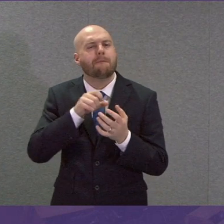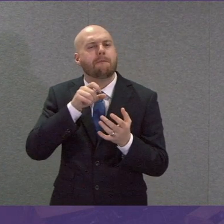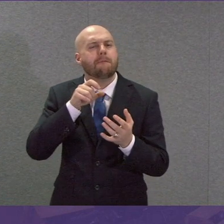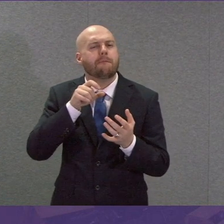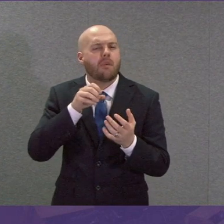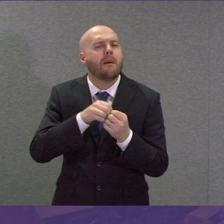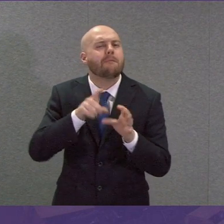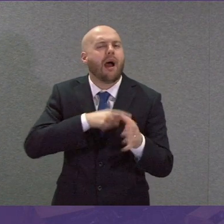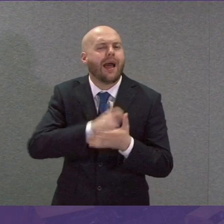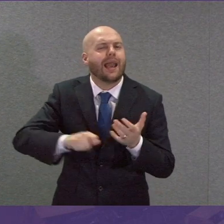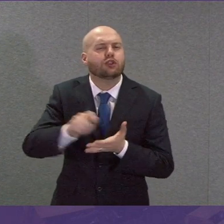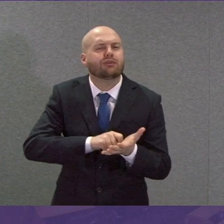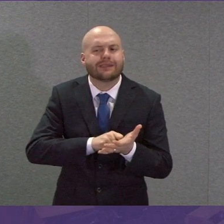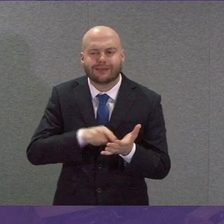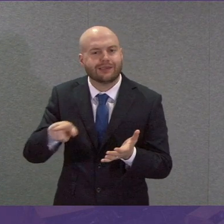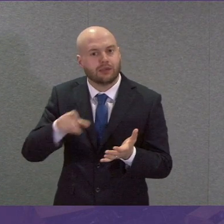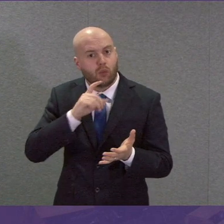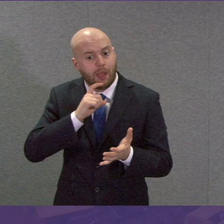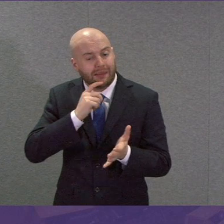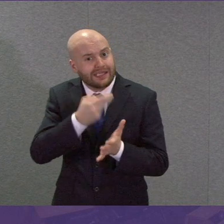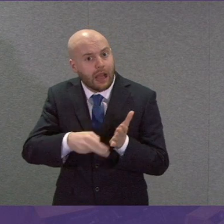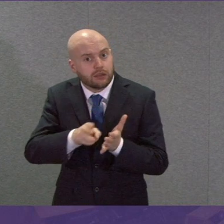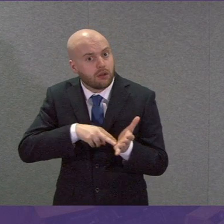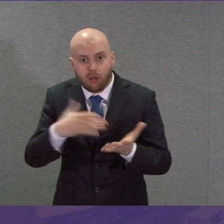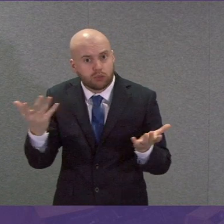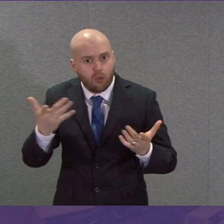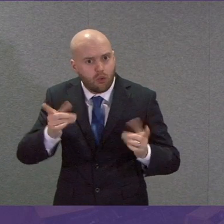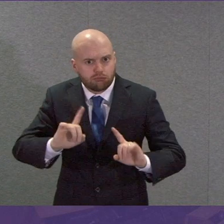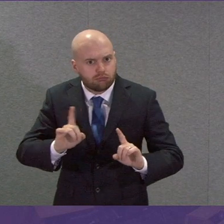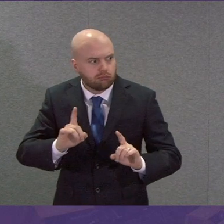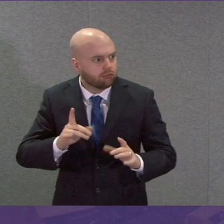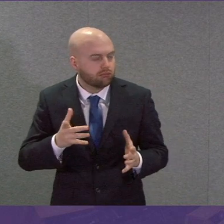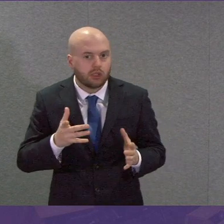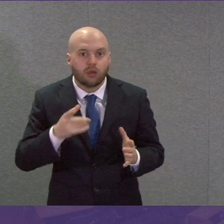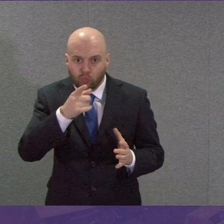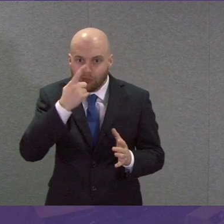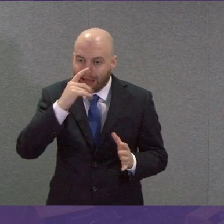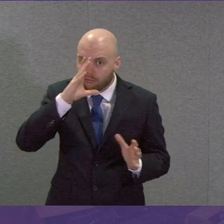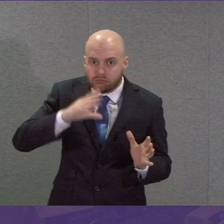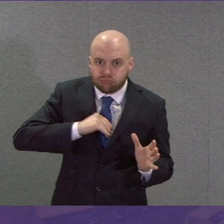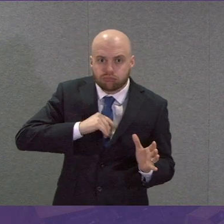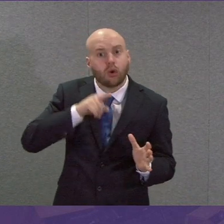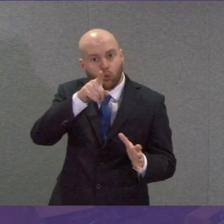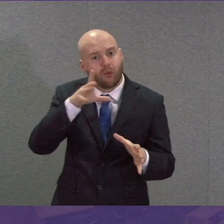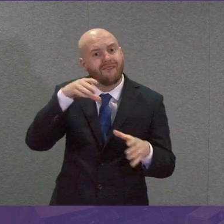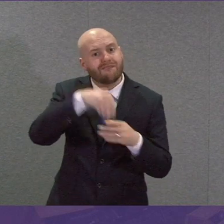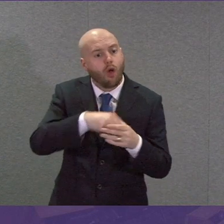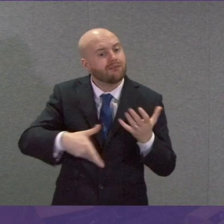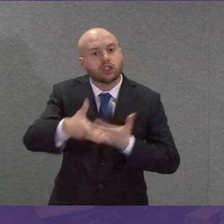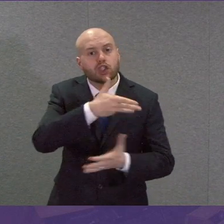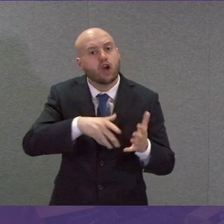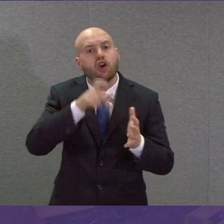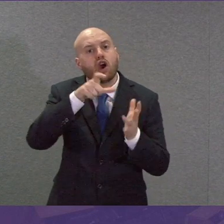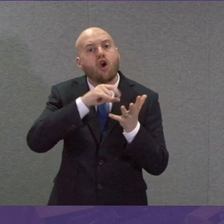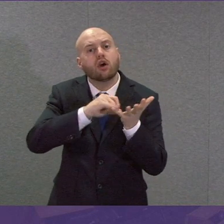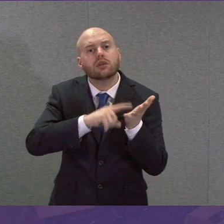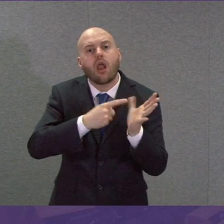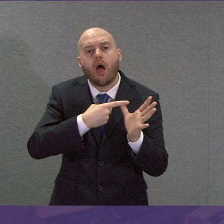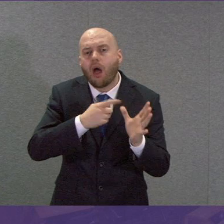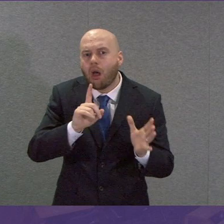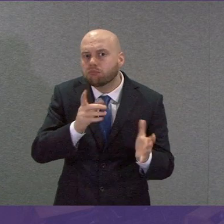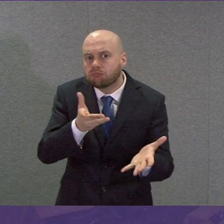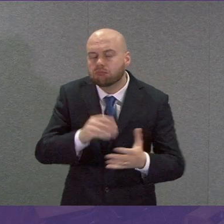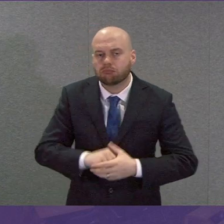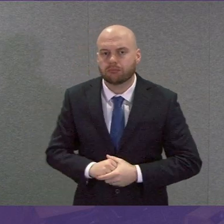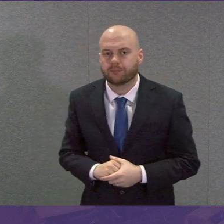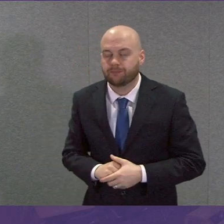not. And is it possible to have an additional note about that issue? And are you involved in discussions with COSLA on those issues? Thank you. Michael Russell. Yes,